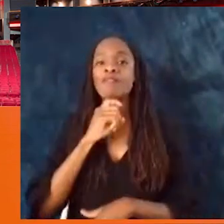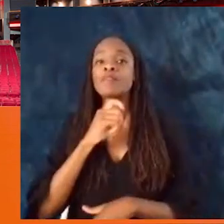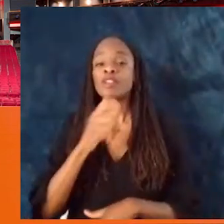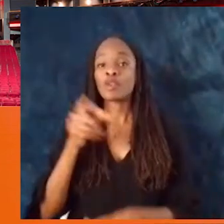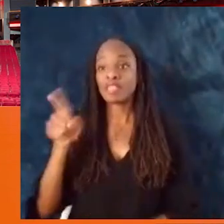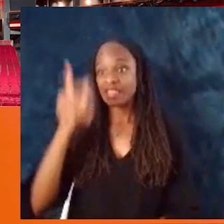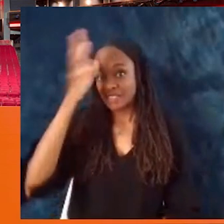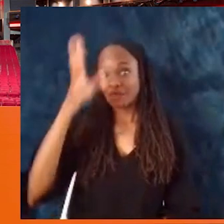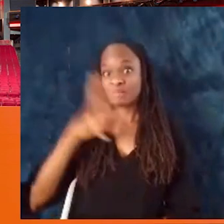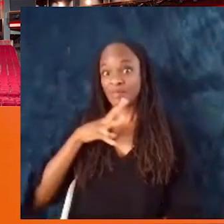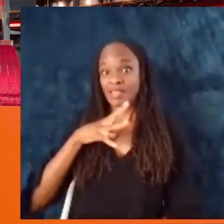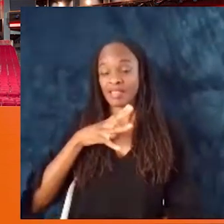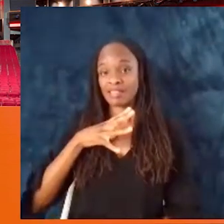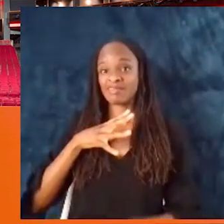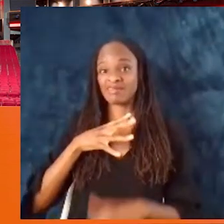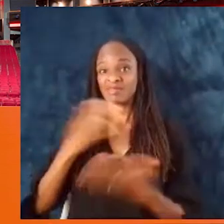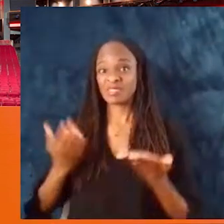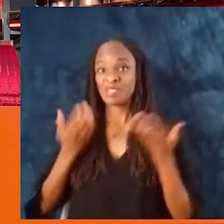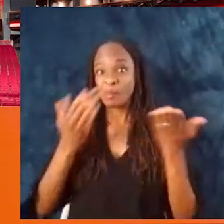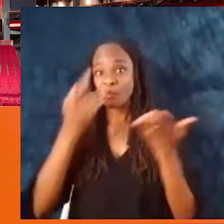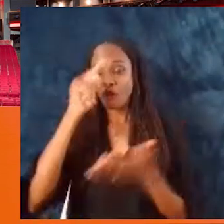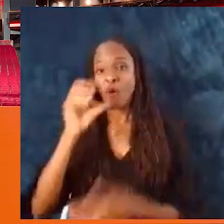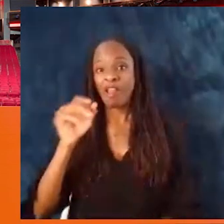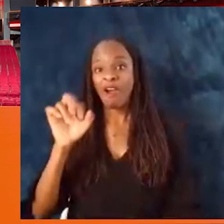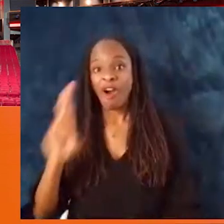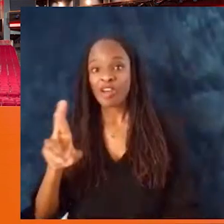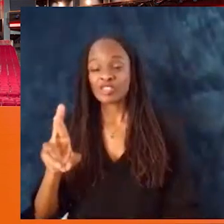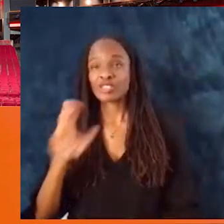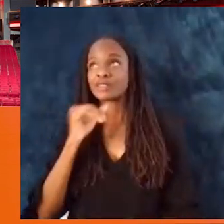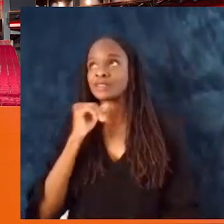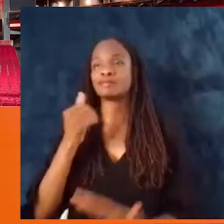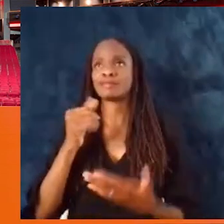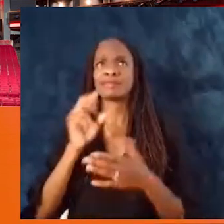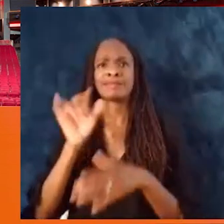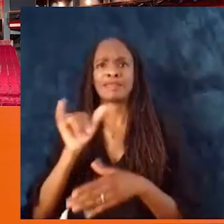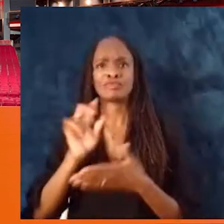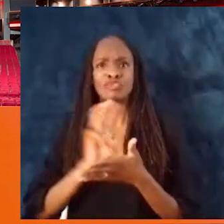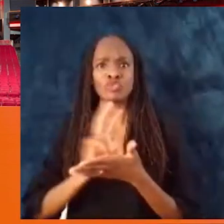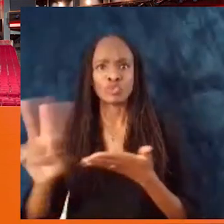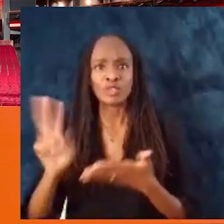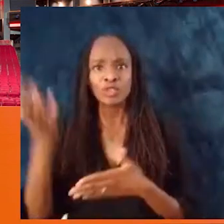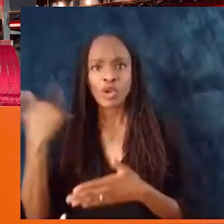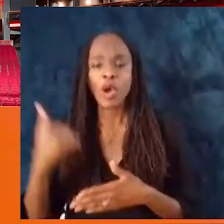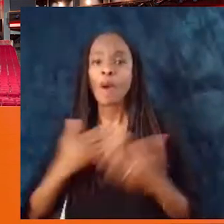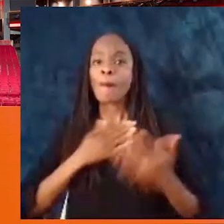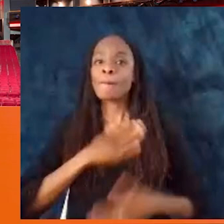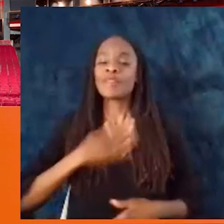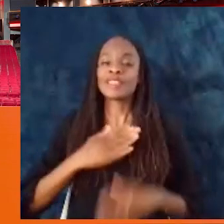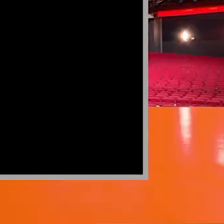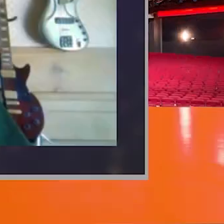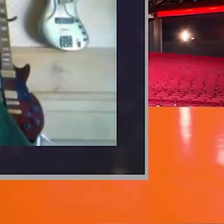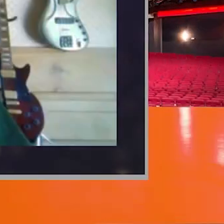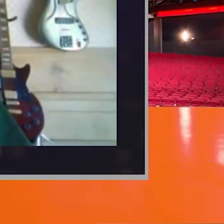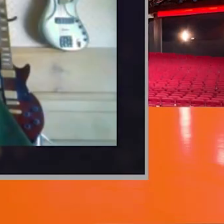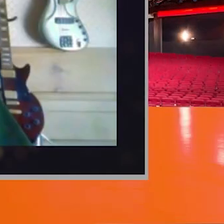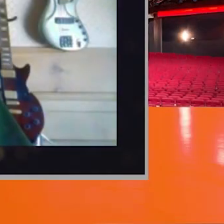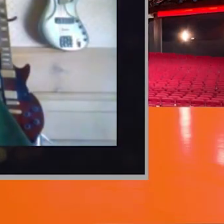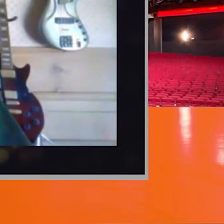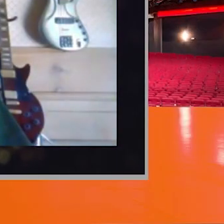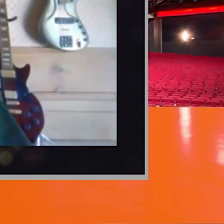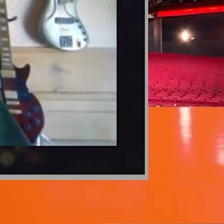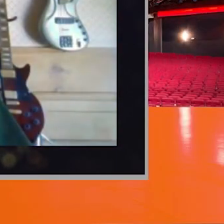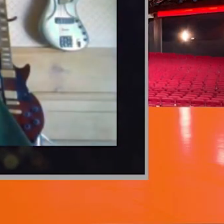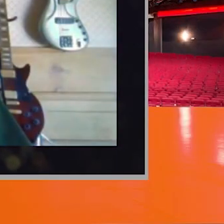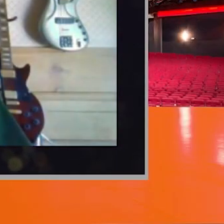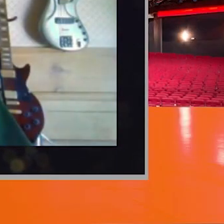for an Oscar not even 2 weeks ago, and he's here with us tonight. Please welcome Mr. Paul Raci. Well, it's safe